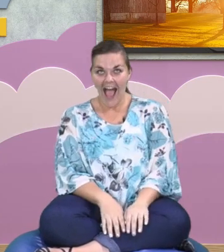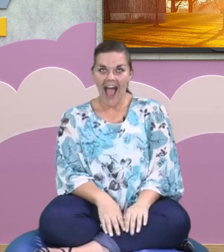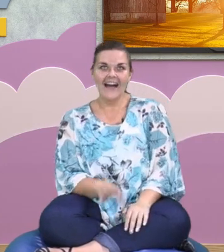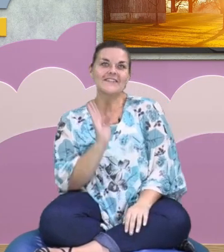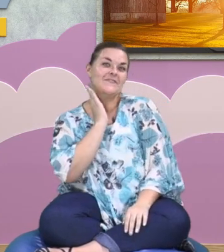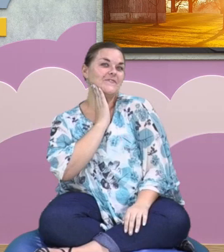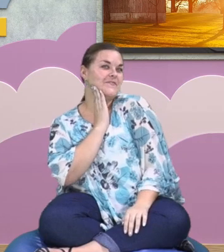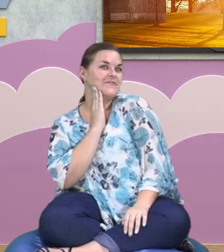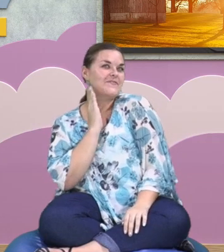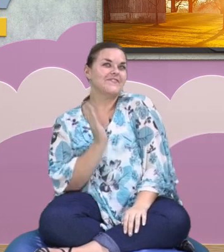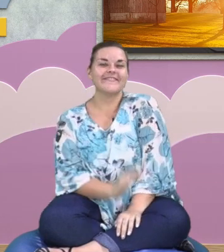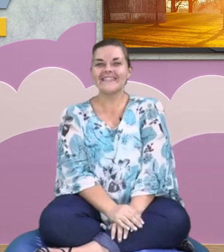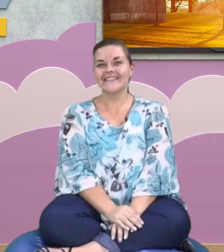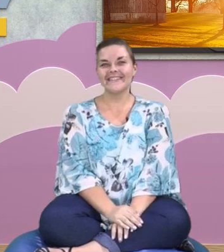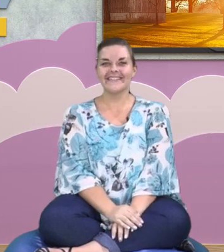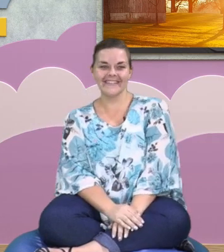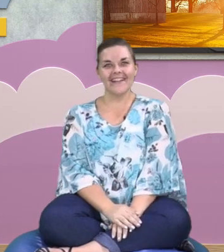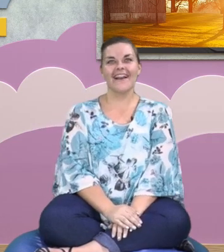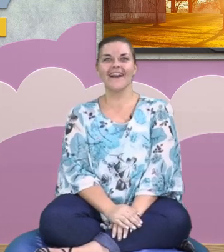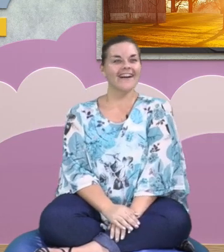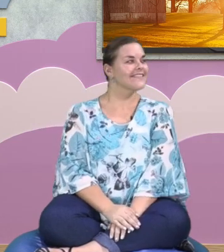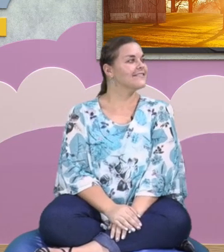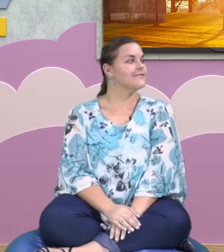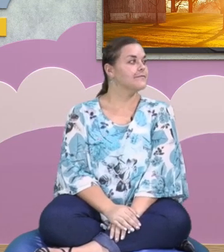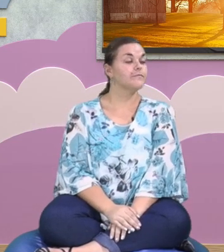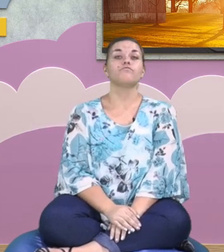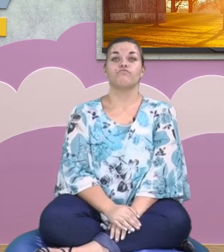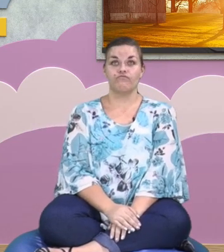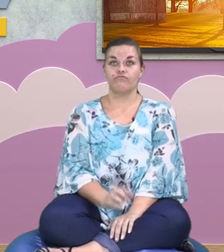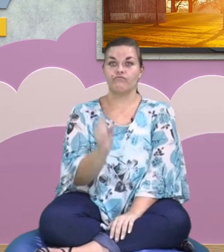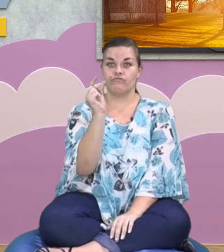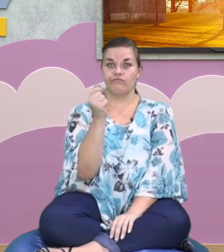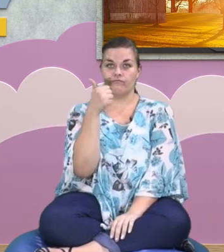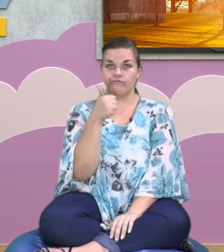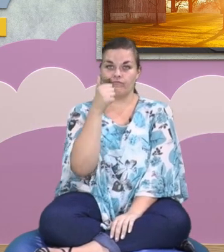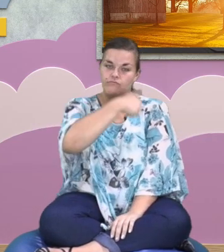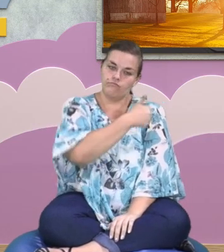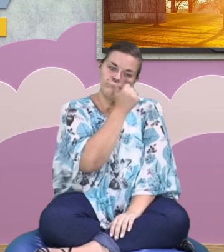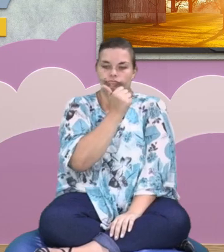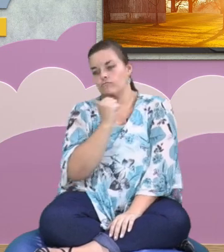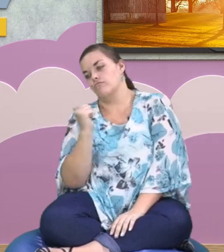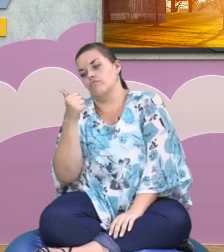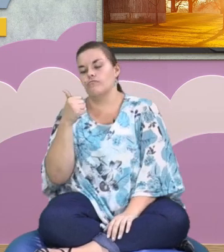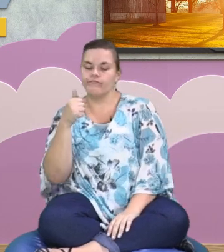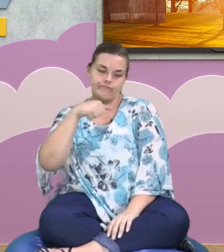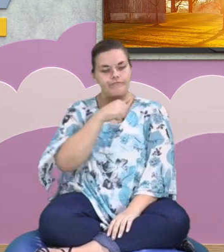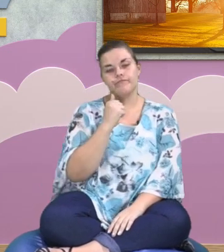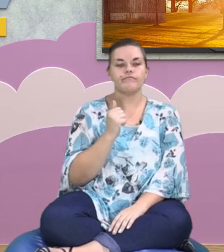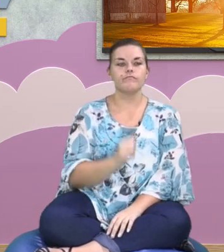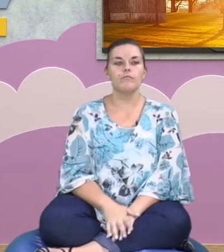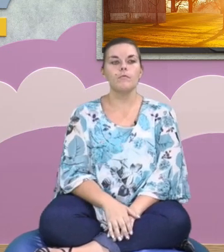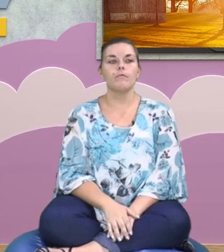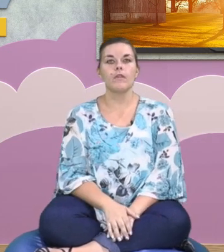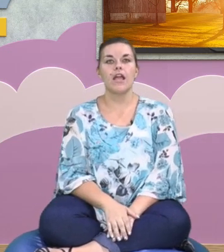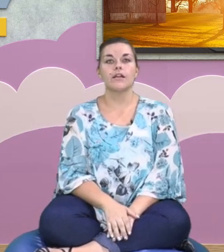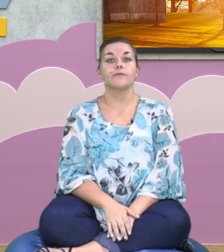we are so weird. And I'm so excited to be back. It's been a minute. It's been some time, but we're back here to stay active